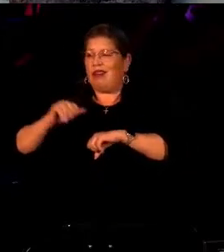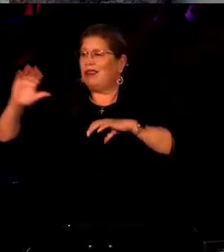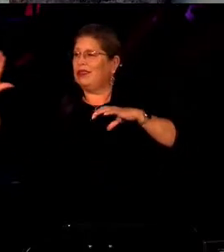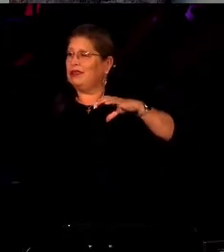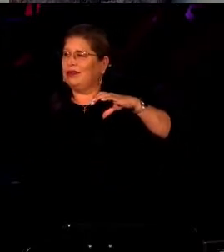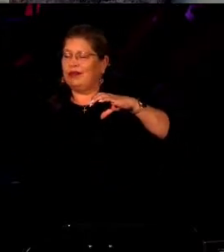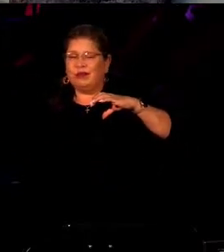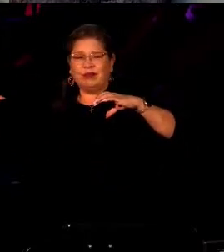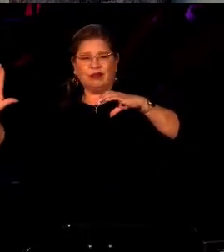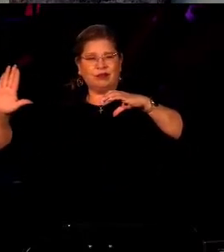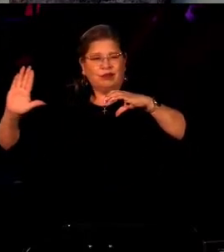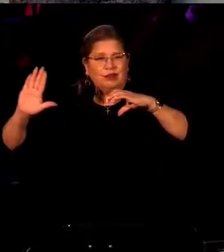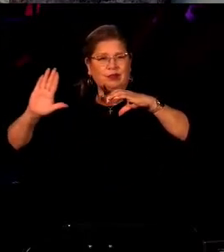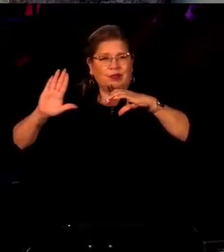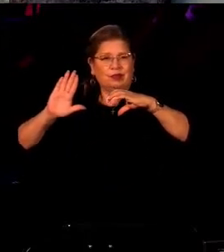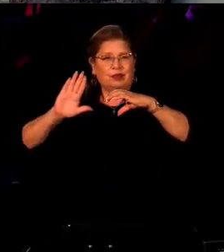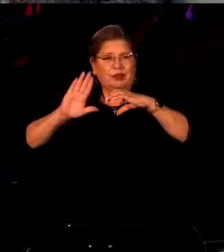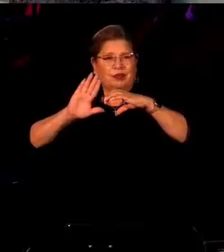into place.